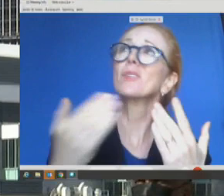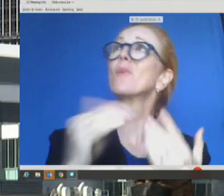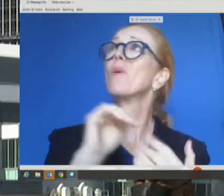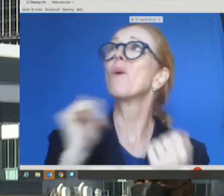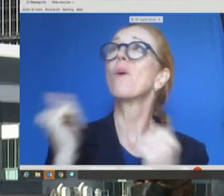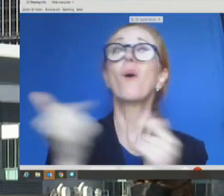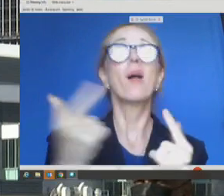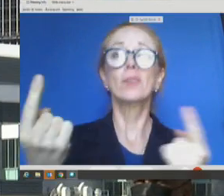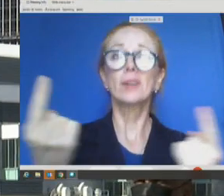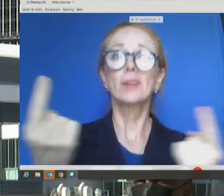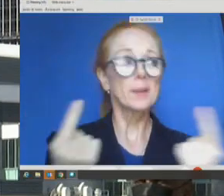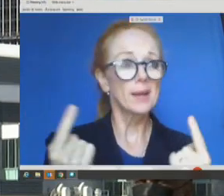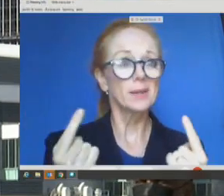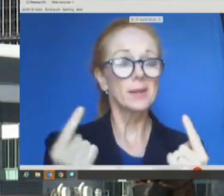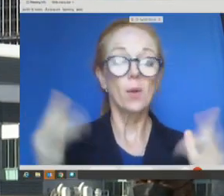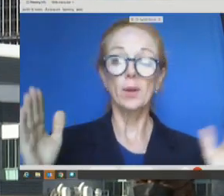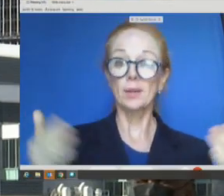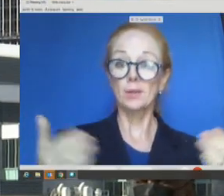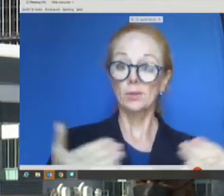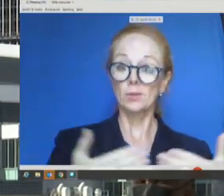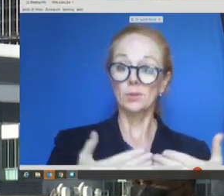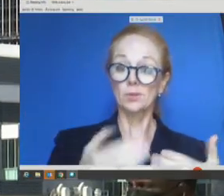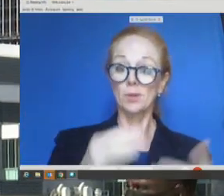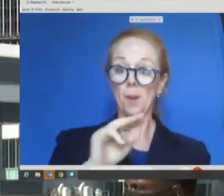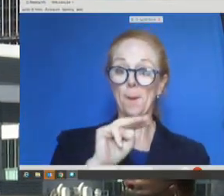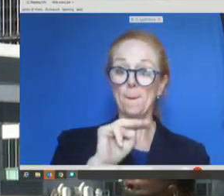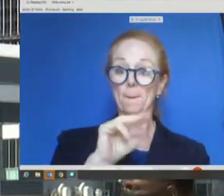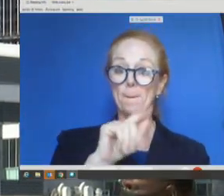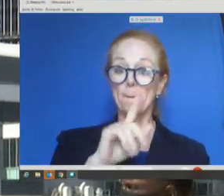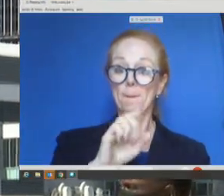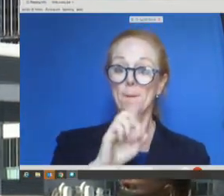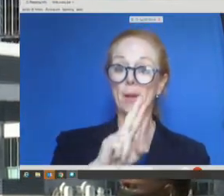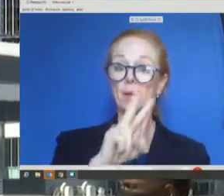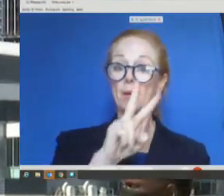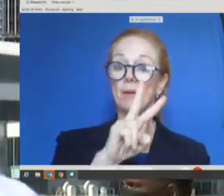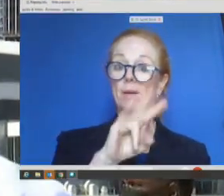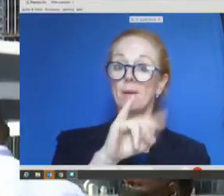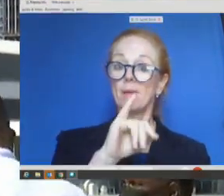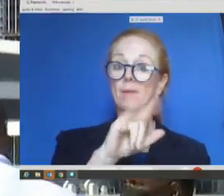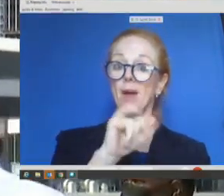introduce Mayor Vi to come up and say a few words as well.